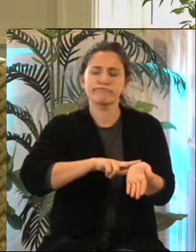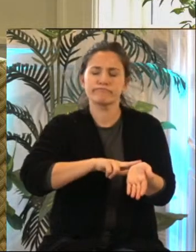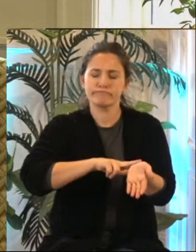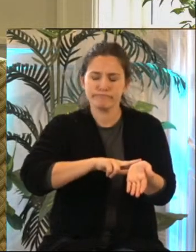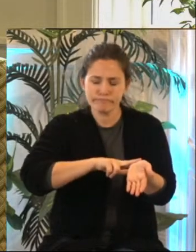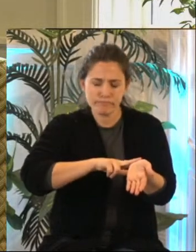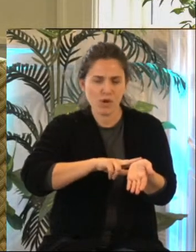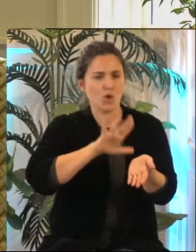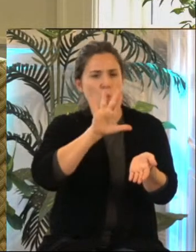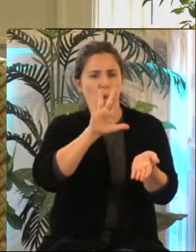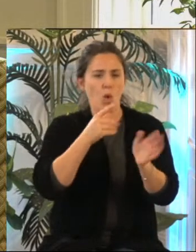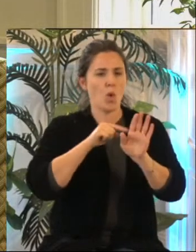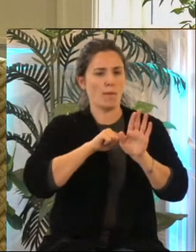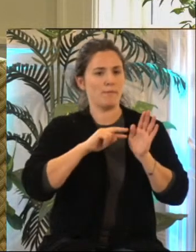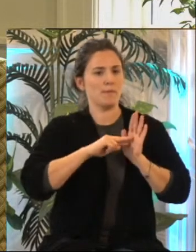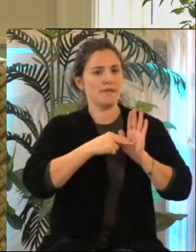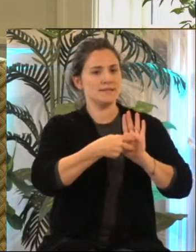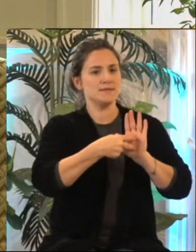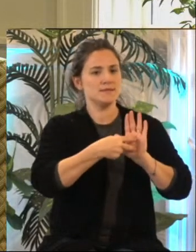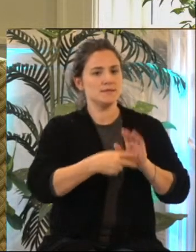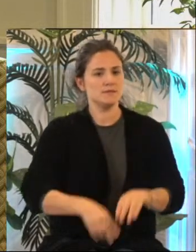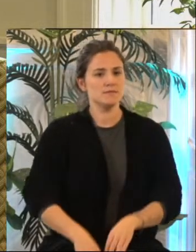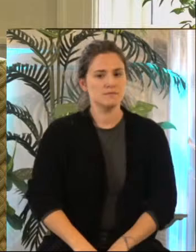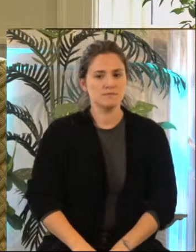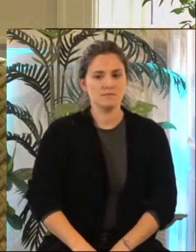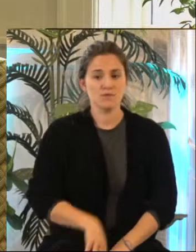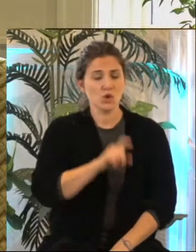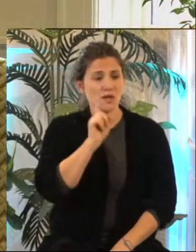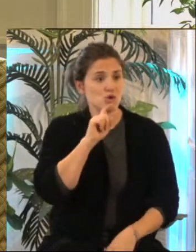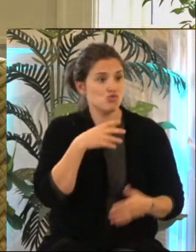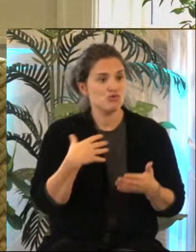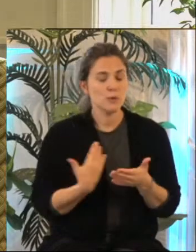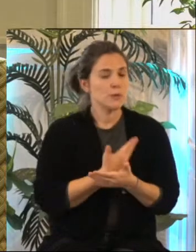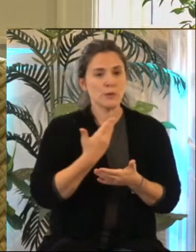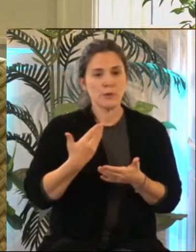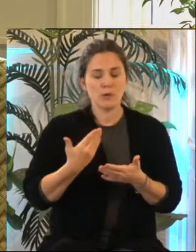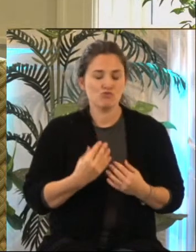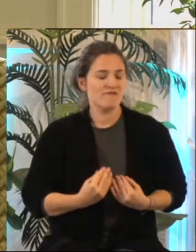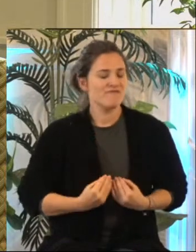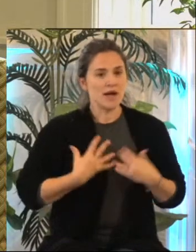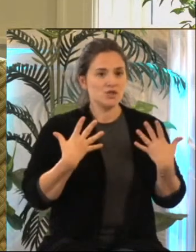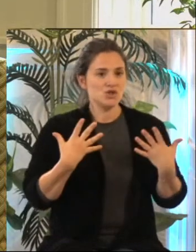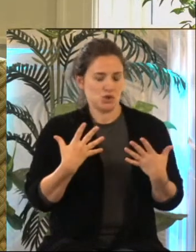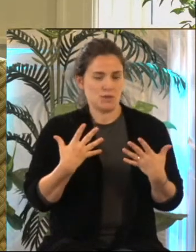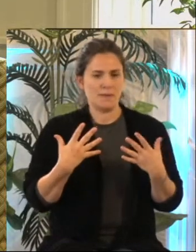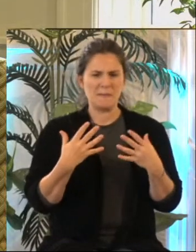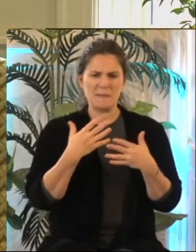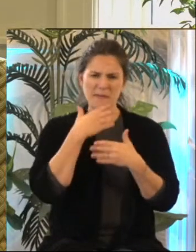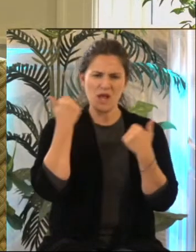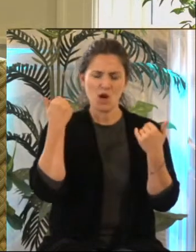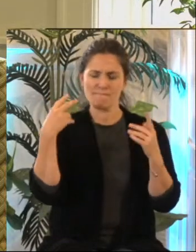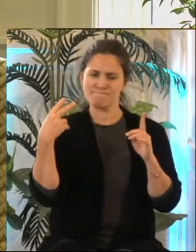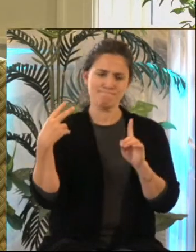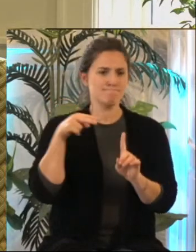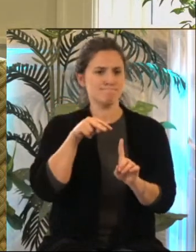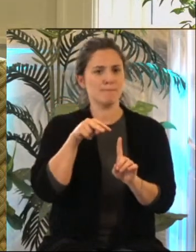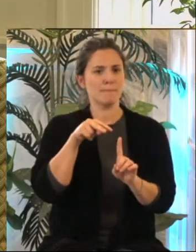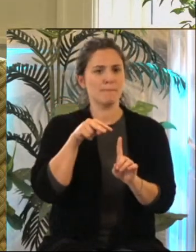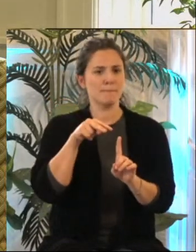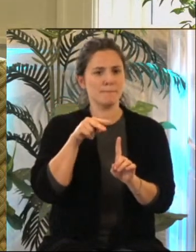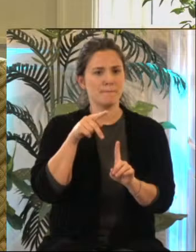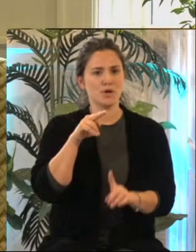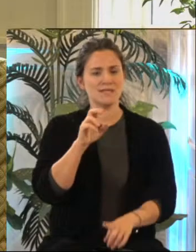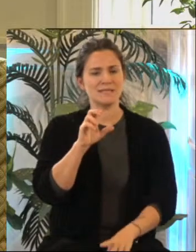time for renewal and refreshment, and with it comes a heightened perspective, and we need a heightened perspective in times